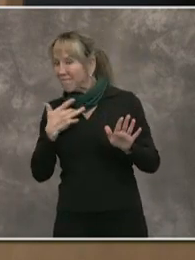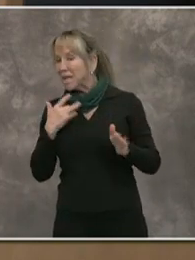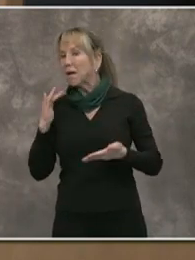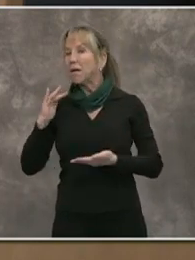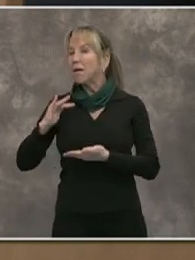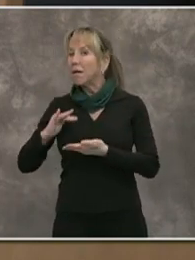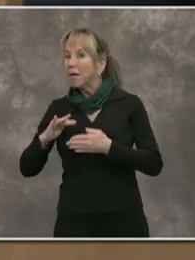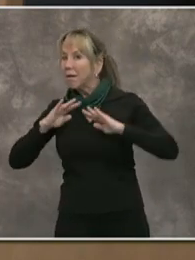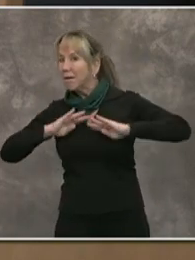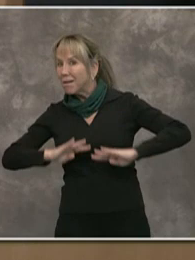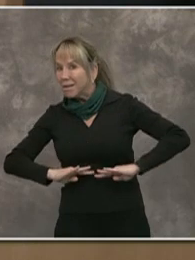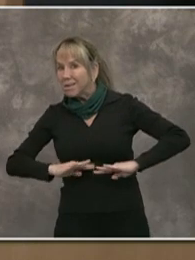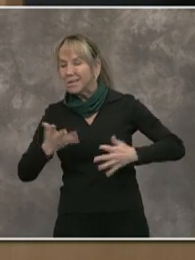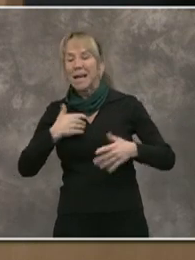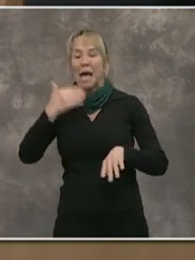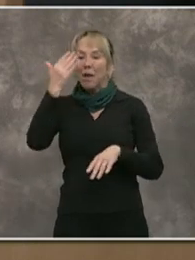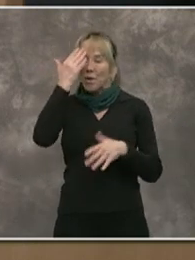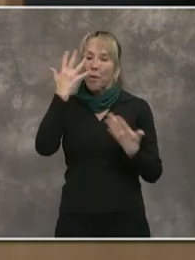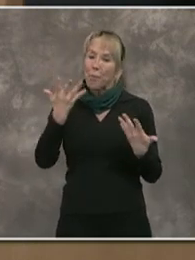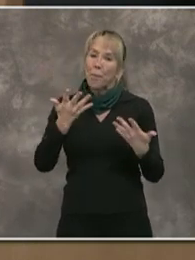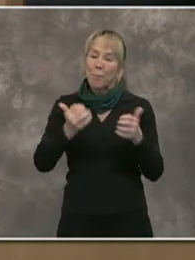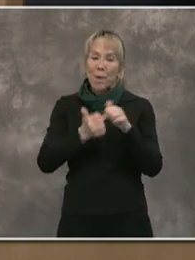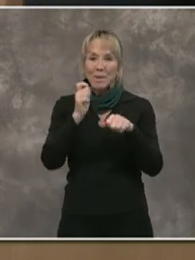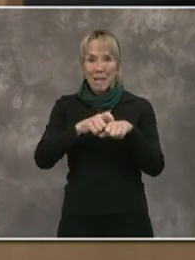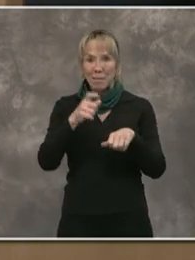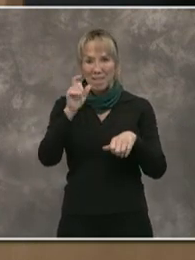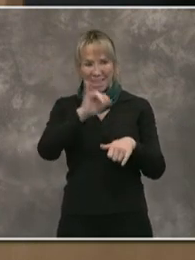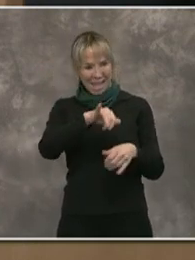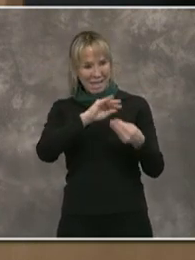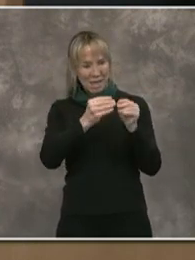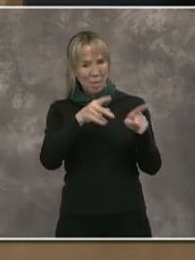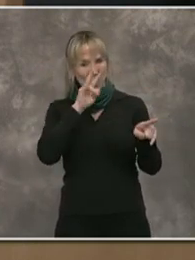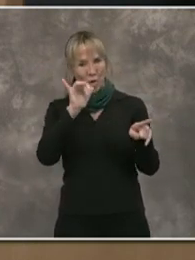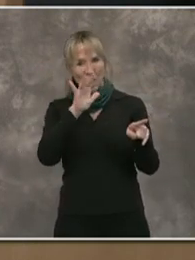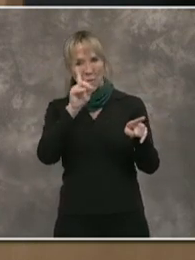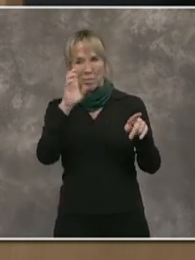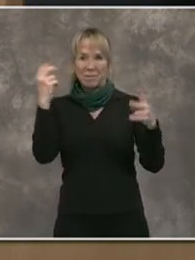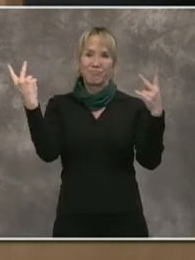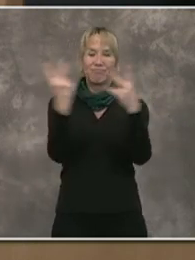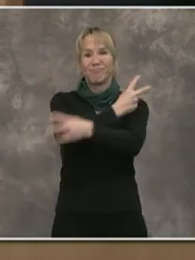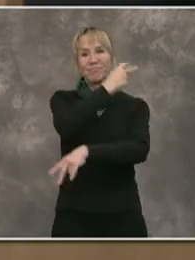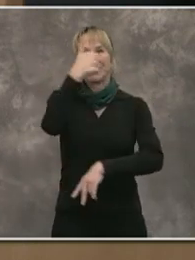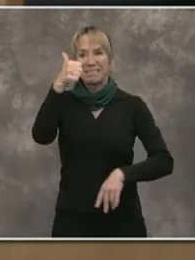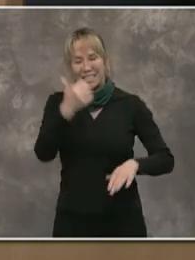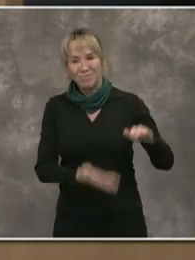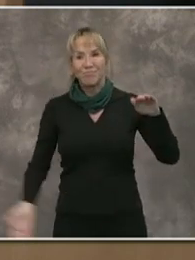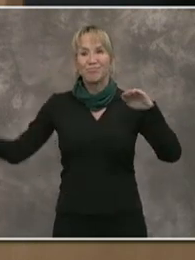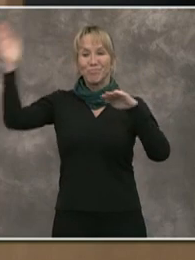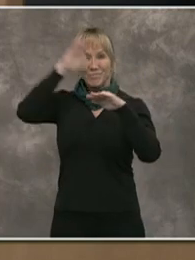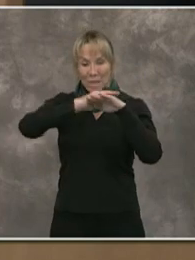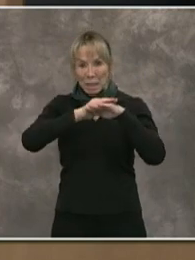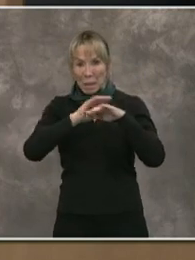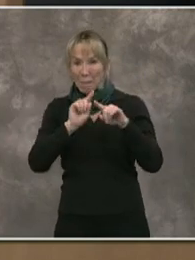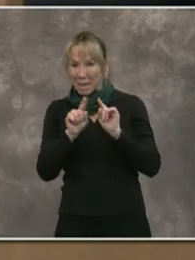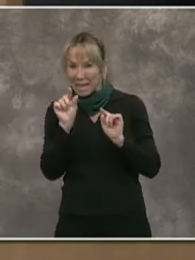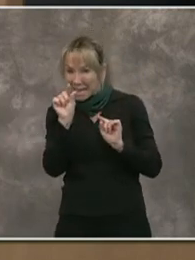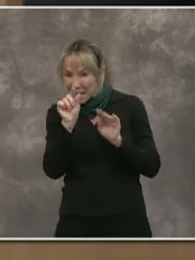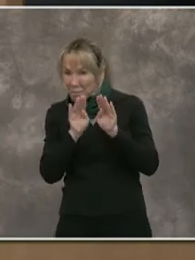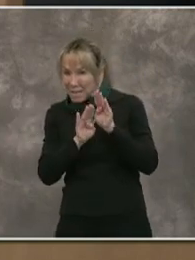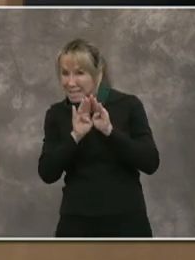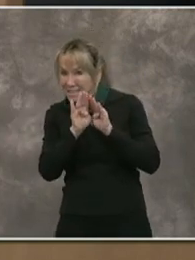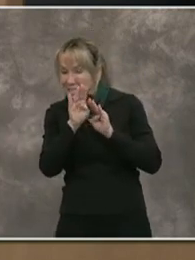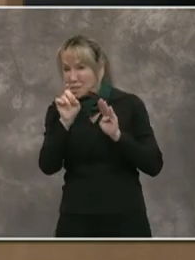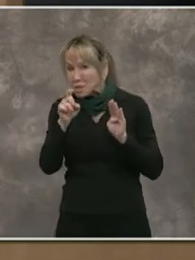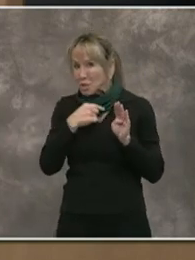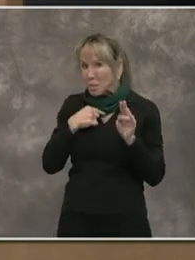numbers, usually, it should be 10 times that, but it seems like the numbers might potentially be dipping off. Should we be taking